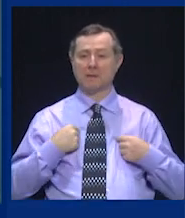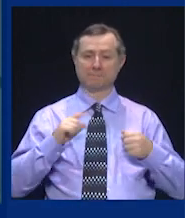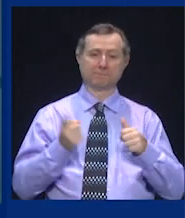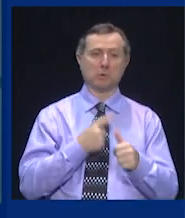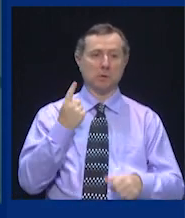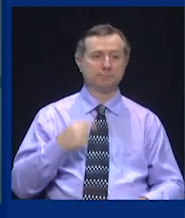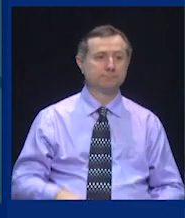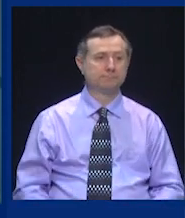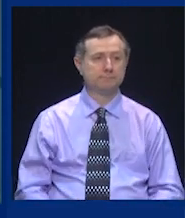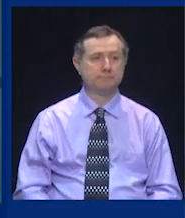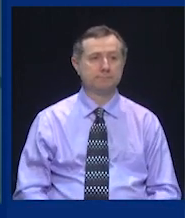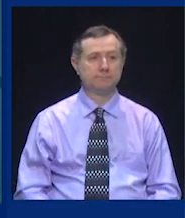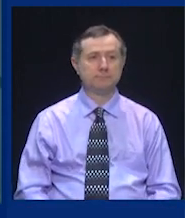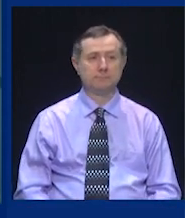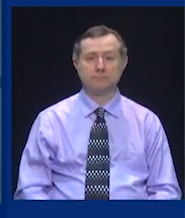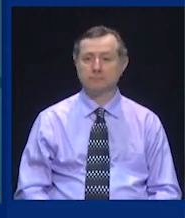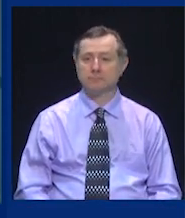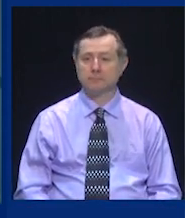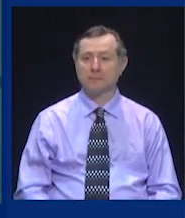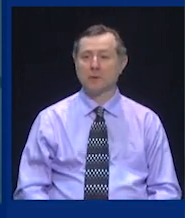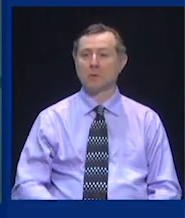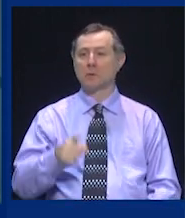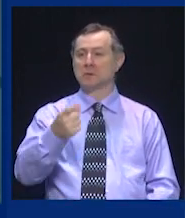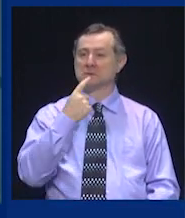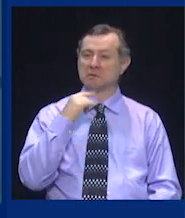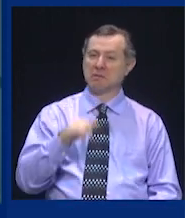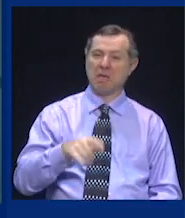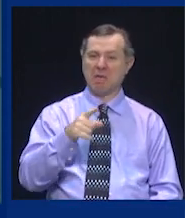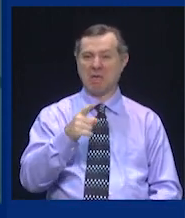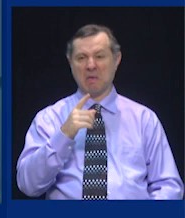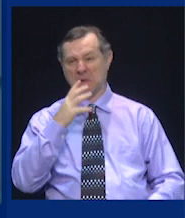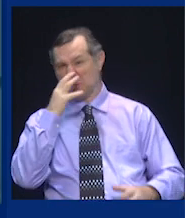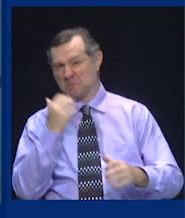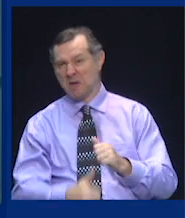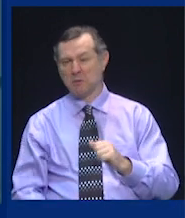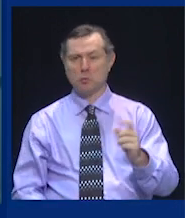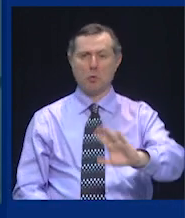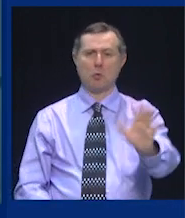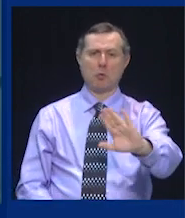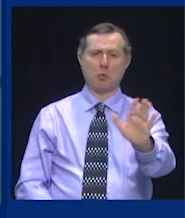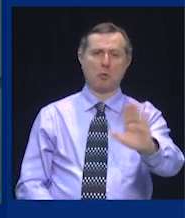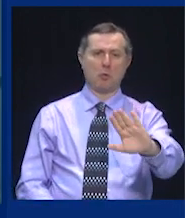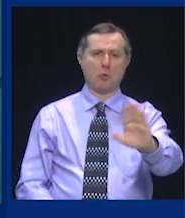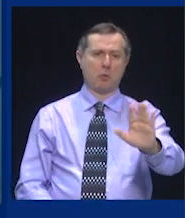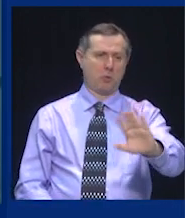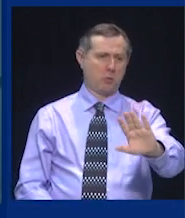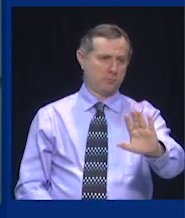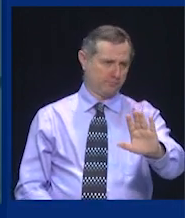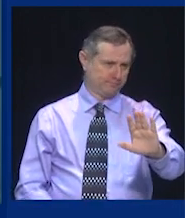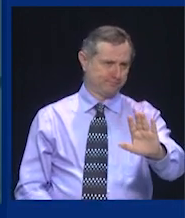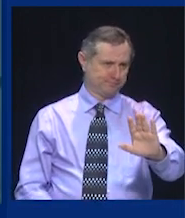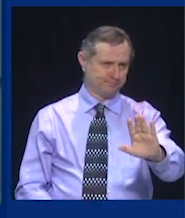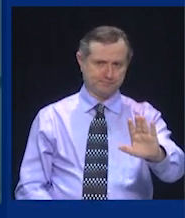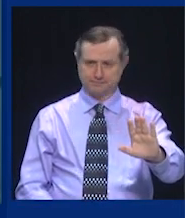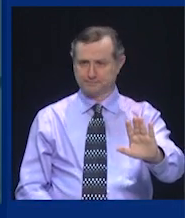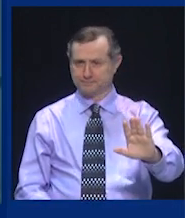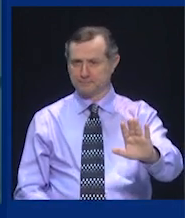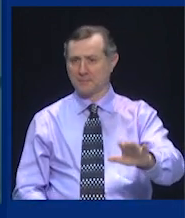But I disagree with your word, harsh, even though it was my word. It's